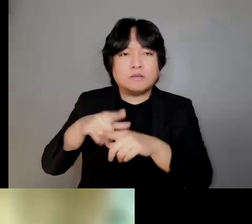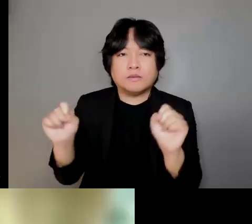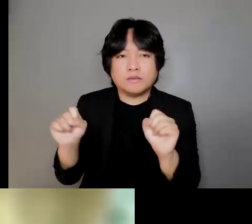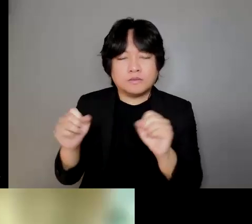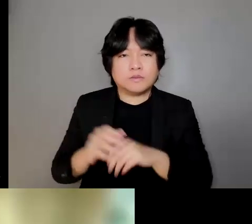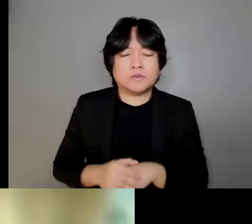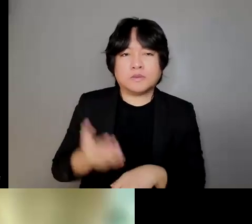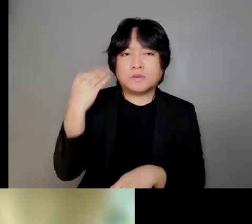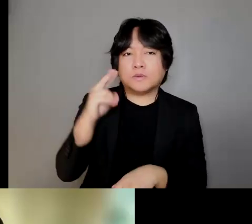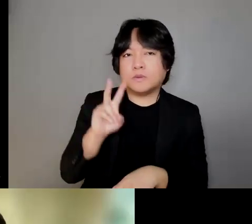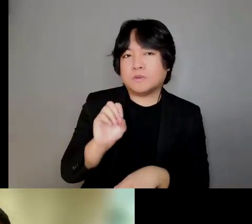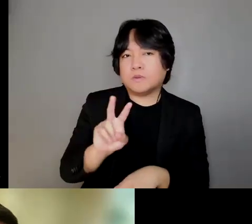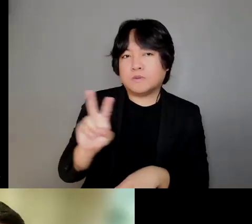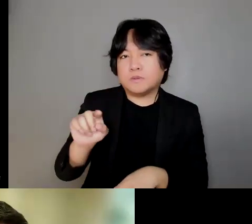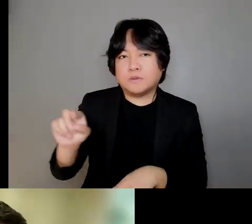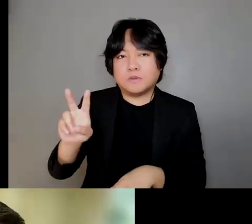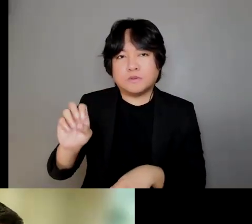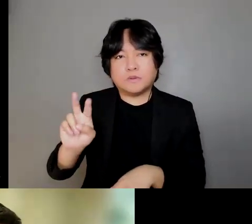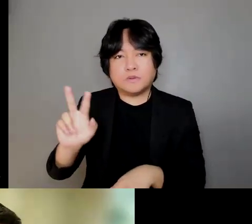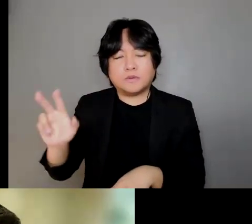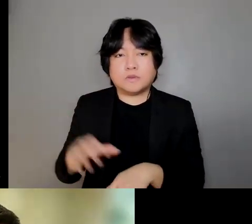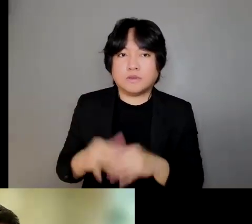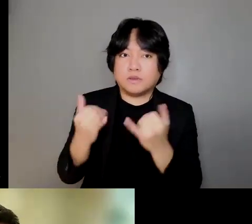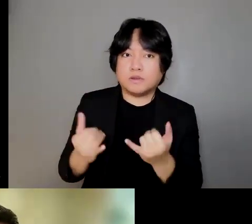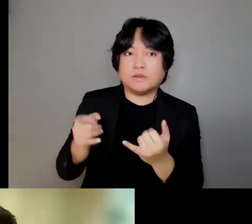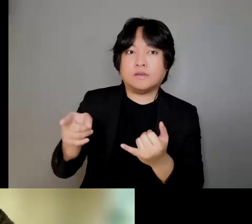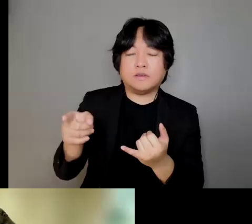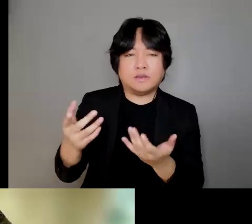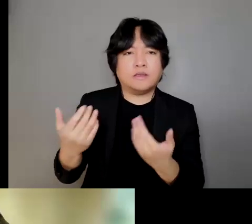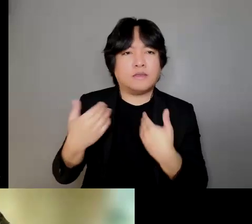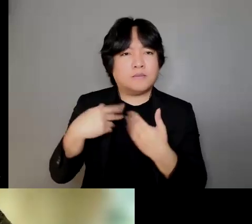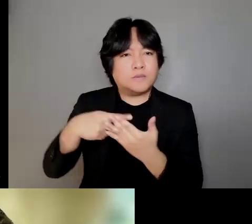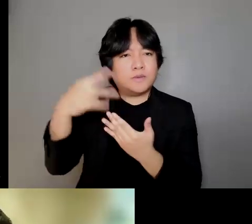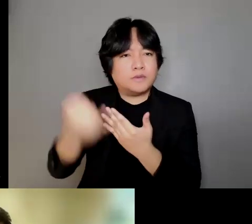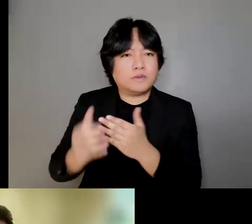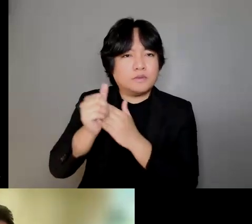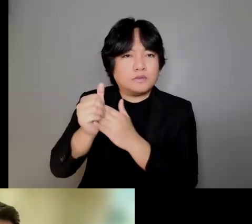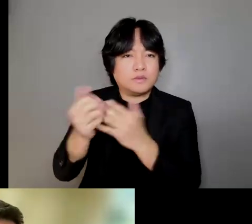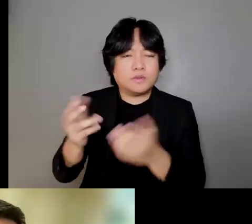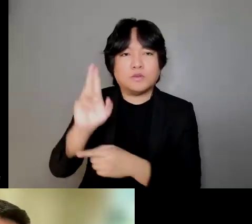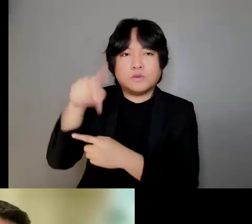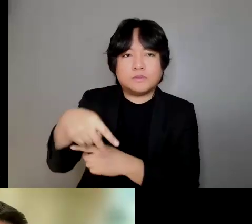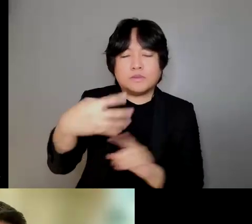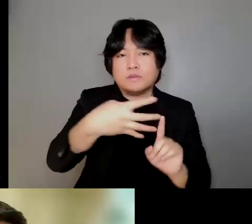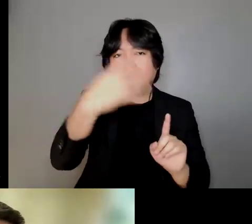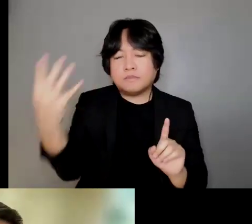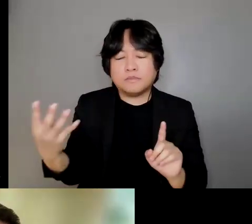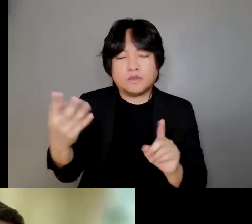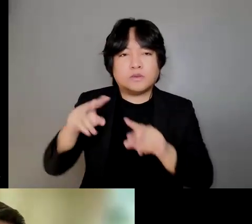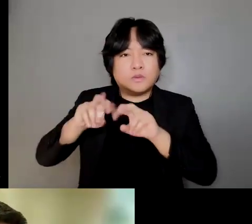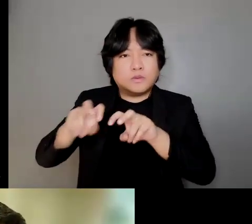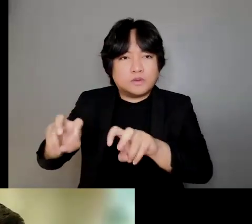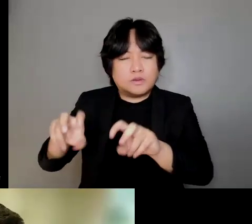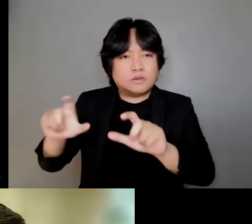years 2022 to 2023. At present, he also serves as the project leader of the UP Rainbow Research Hub, a